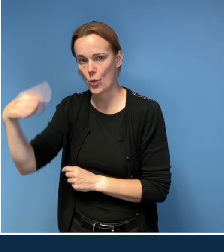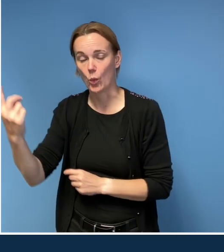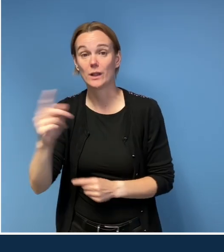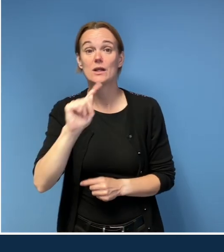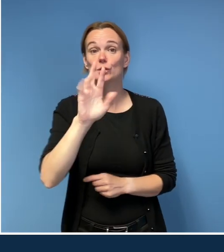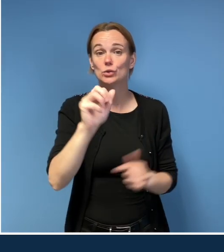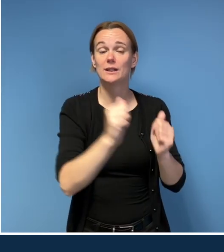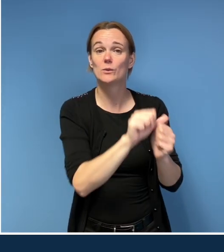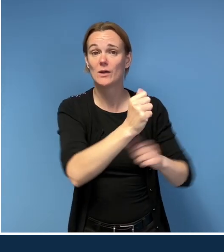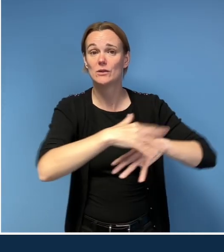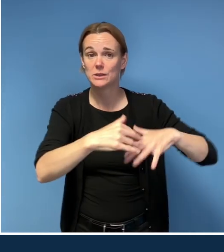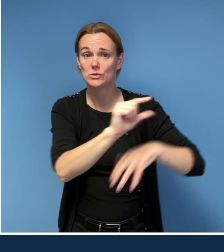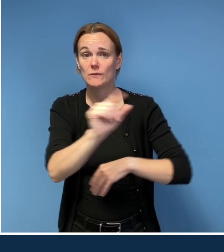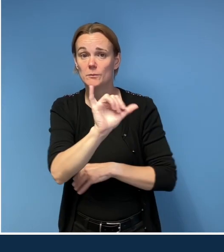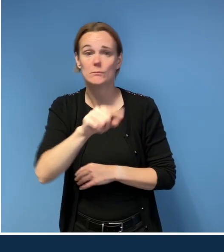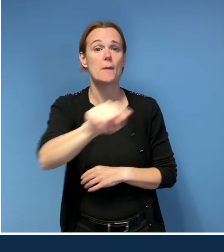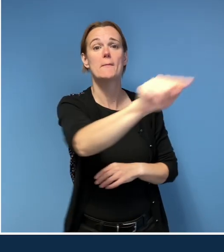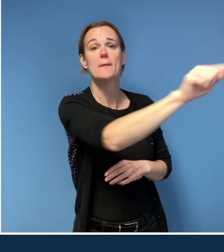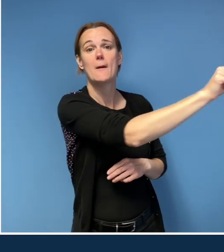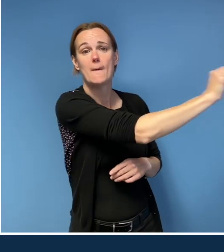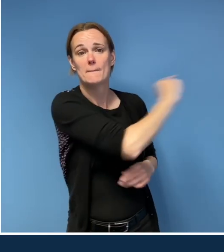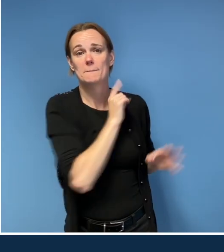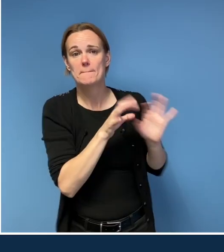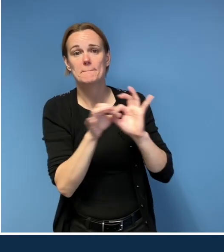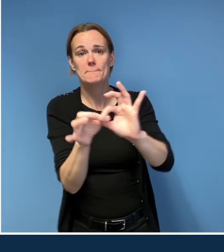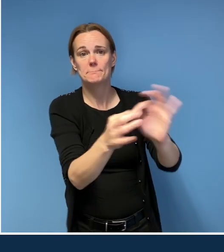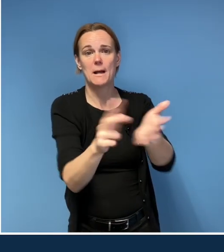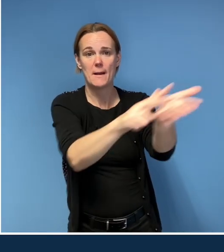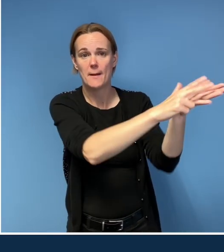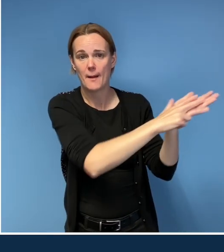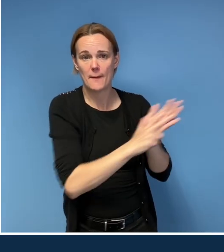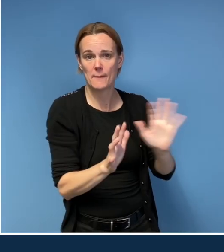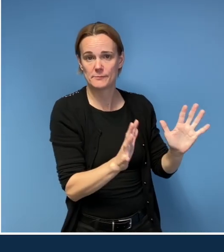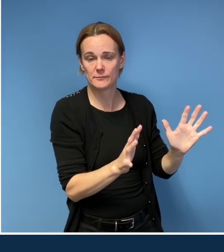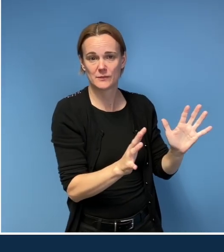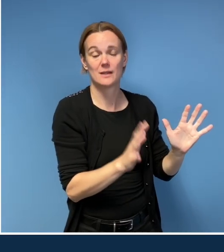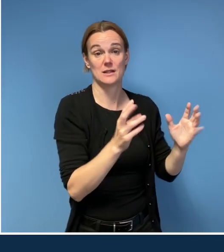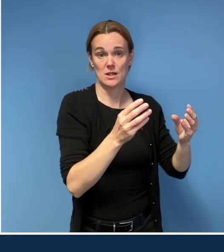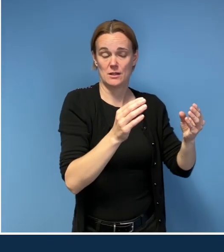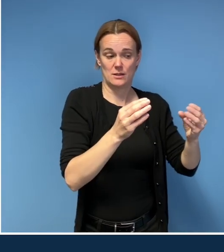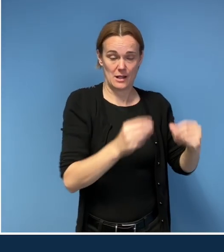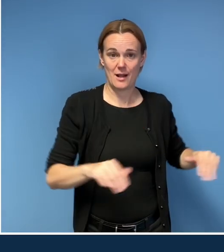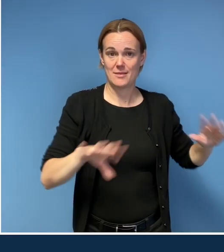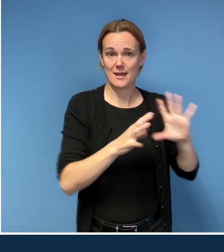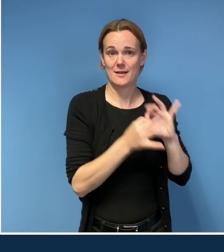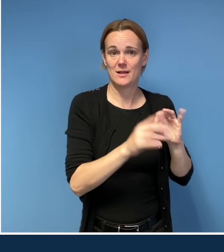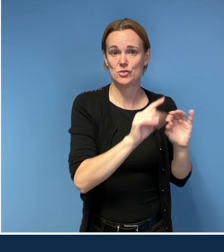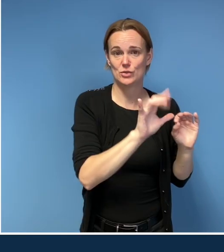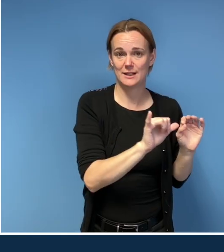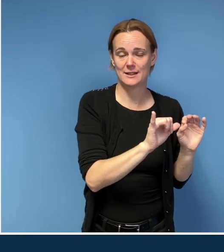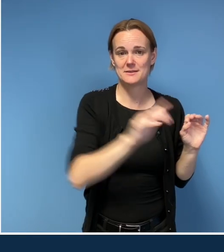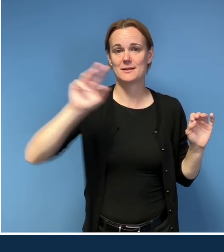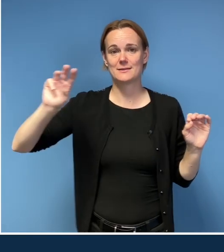think in humanizing the conversation and placing missing and murdered Indigenous women and girls and 2S individuals in the heart of the